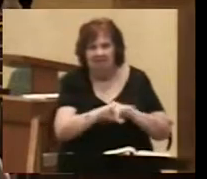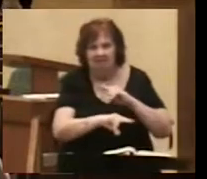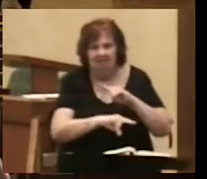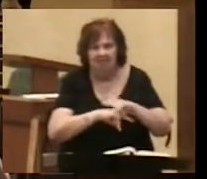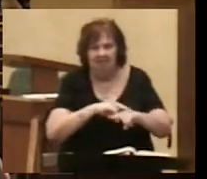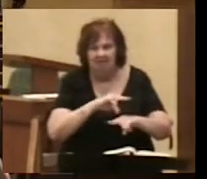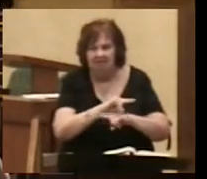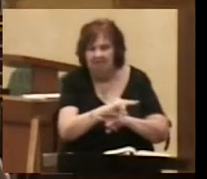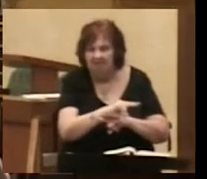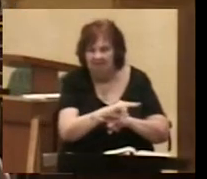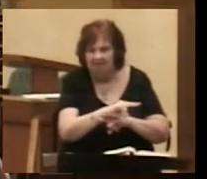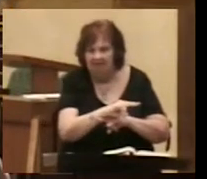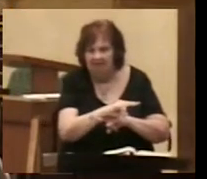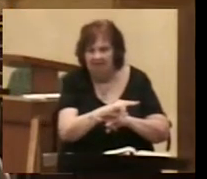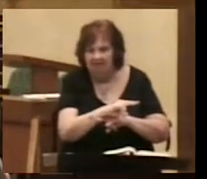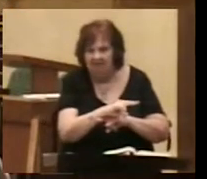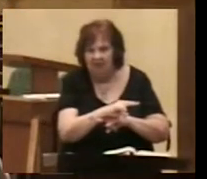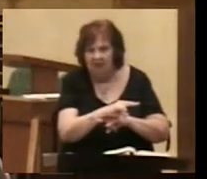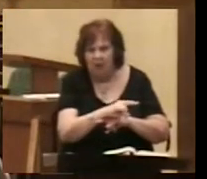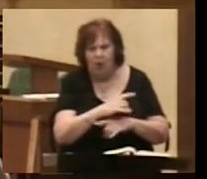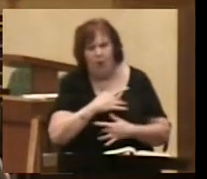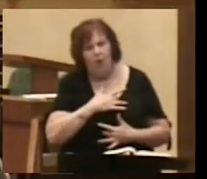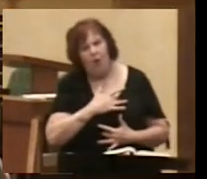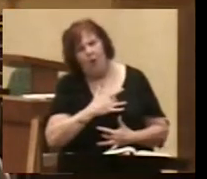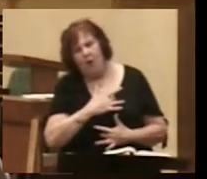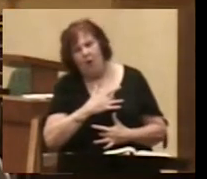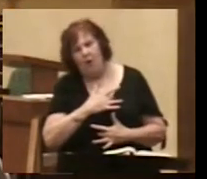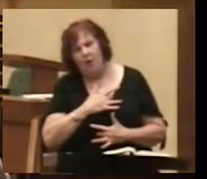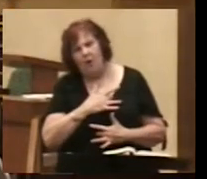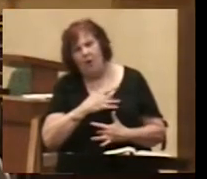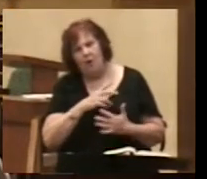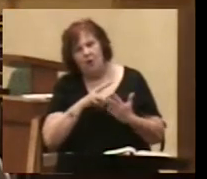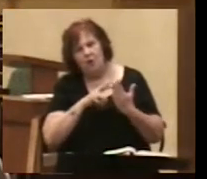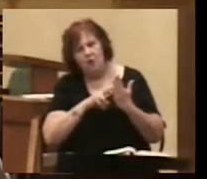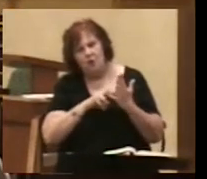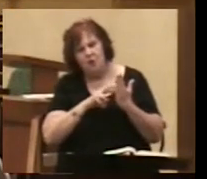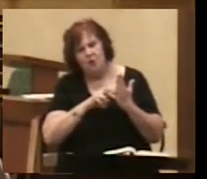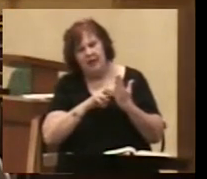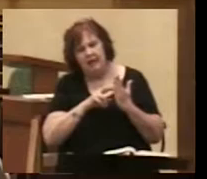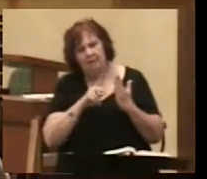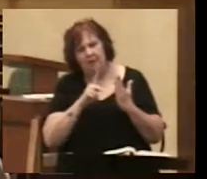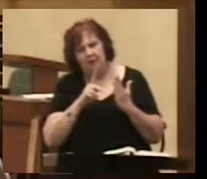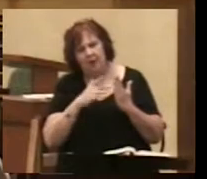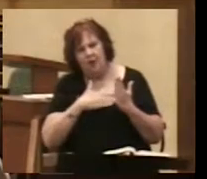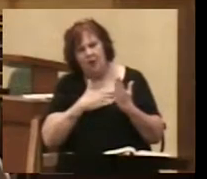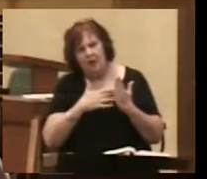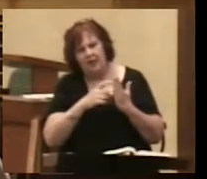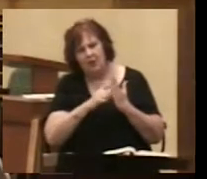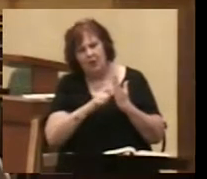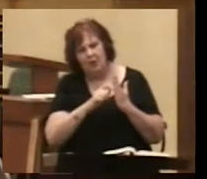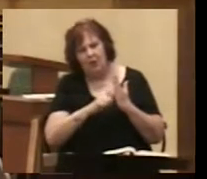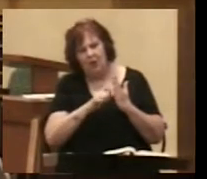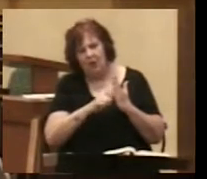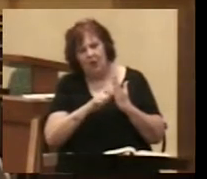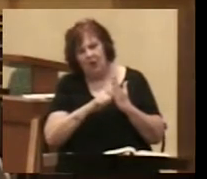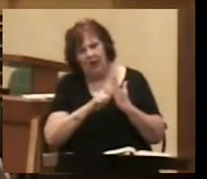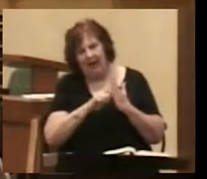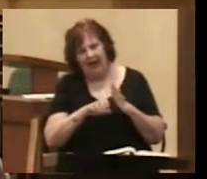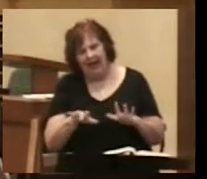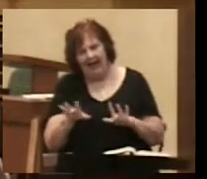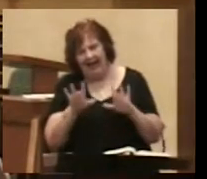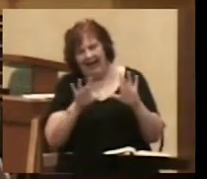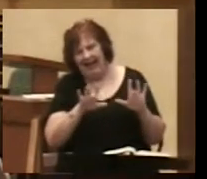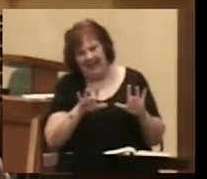It is disheartening to read what anonymous people are willing to write on the internet